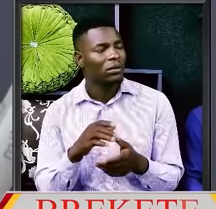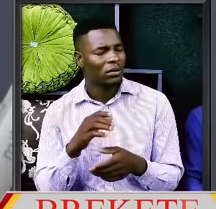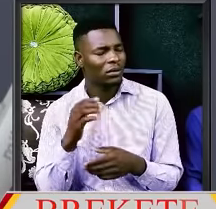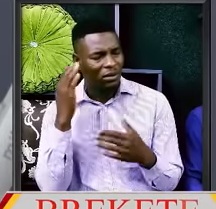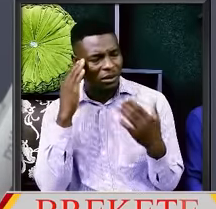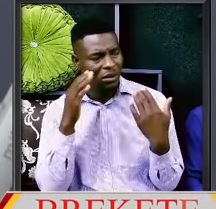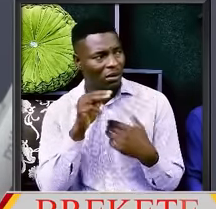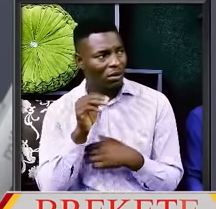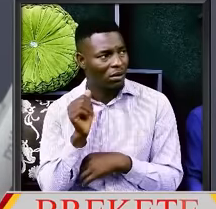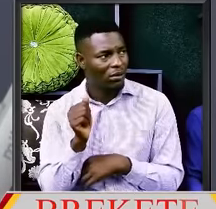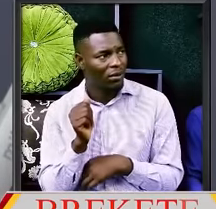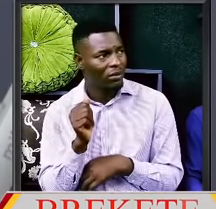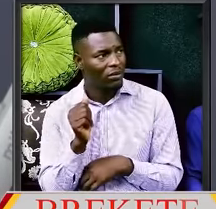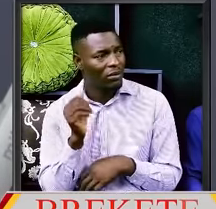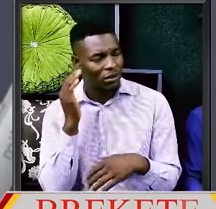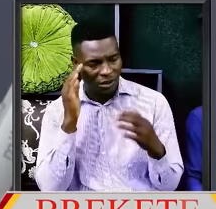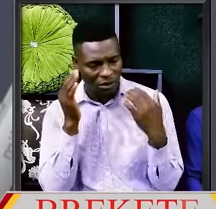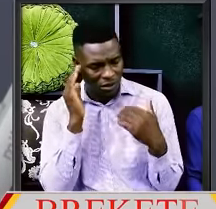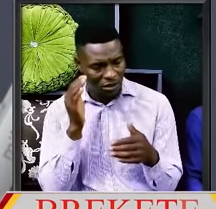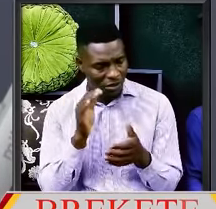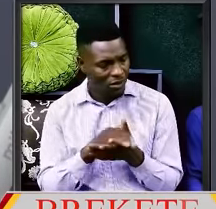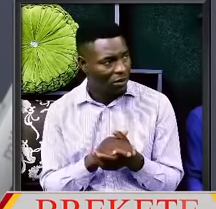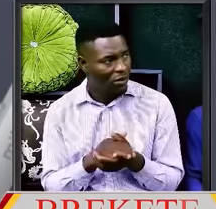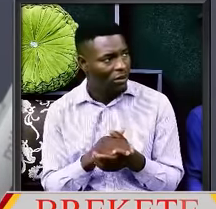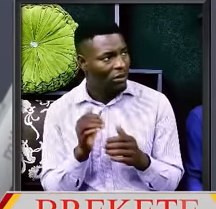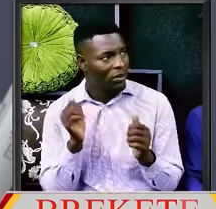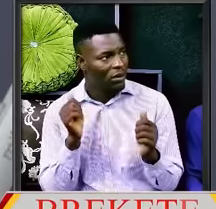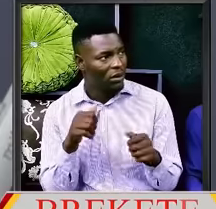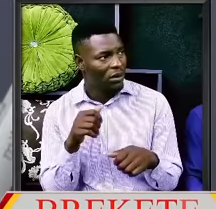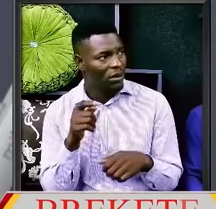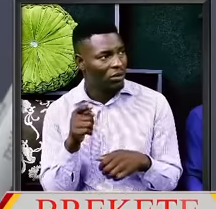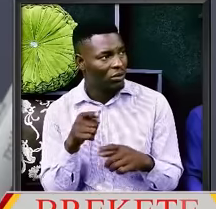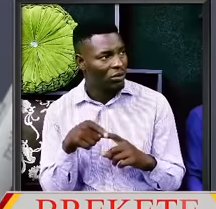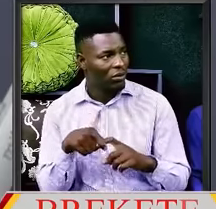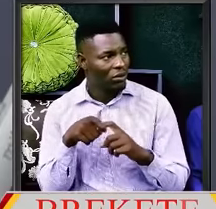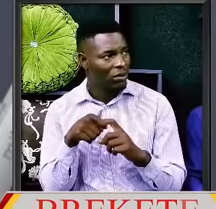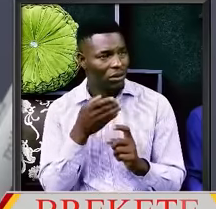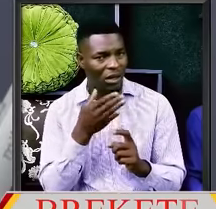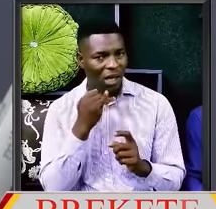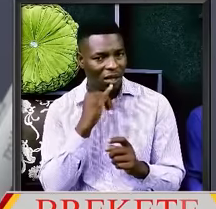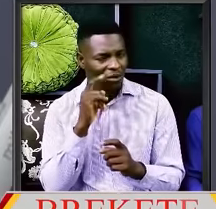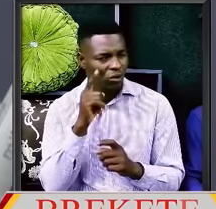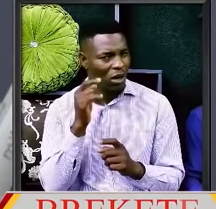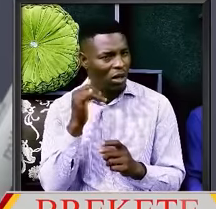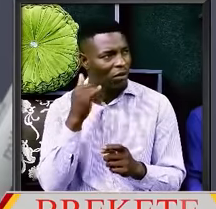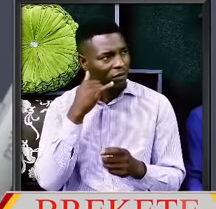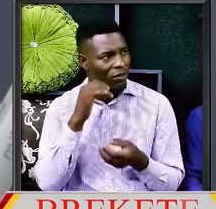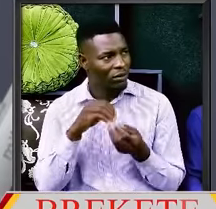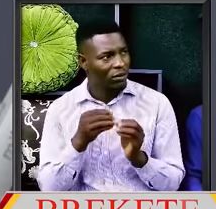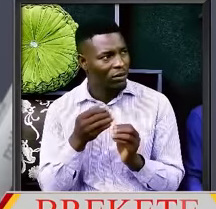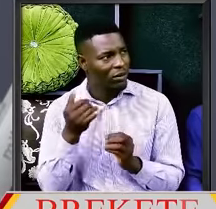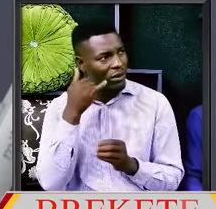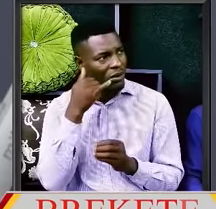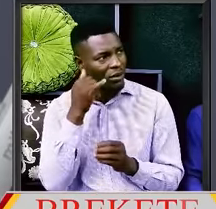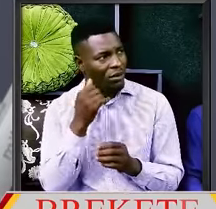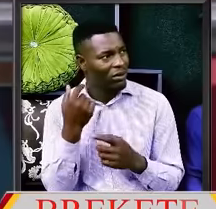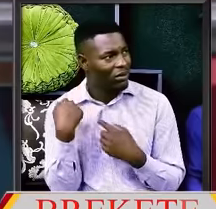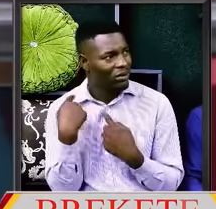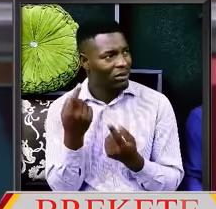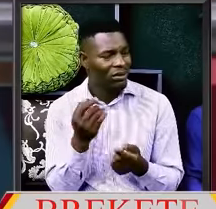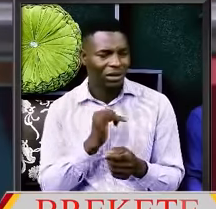Mohbad’s. Hello, ma. Please. Crying. Hello, ma. Can yes, you sir? Hold the line? You yes, get sir. One number where they call since. I